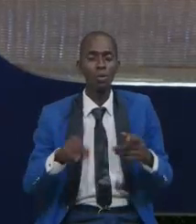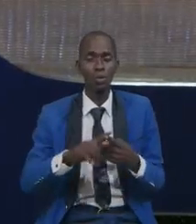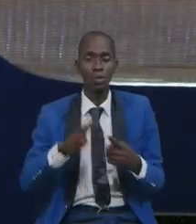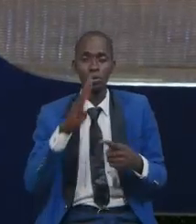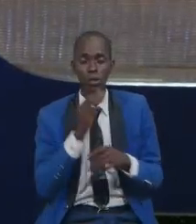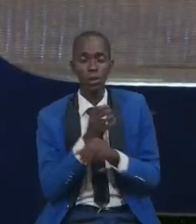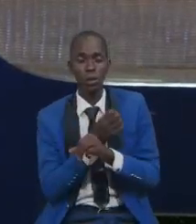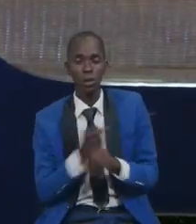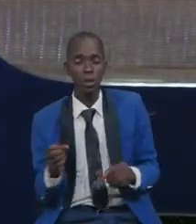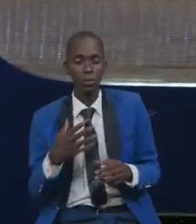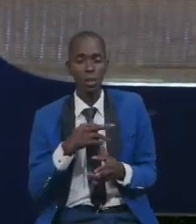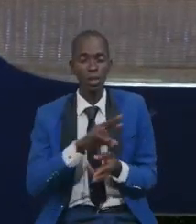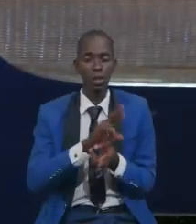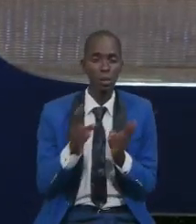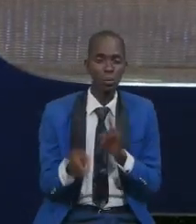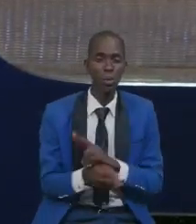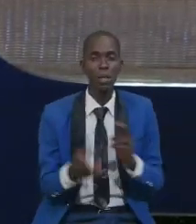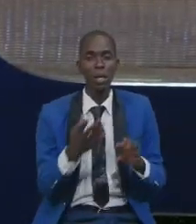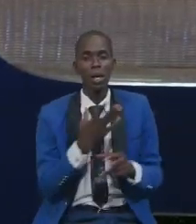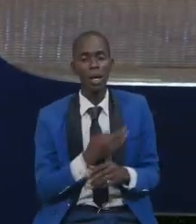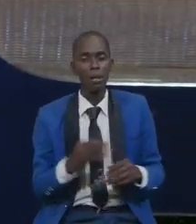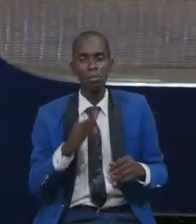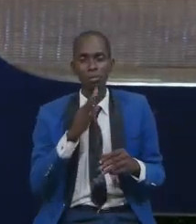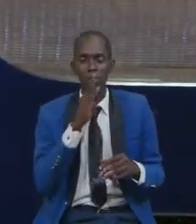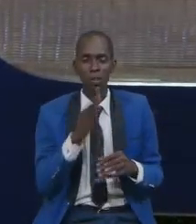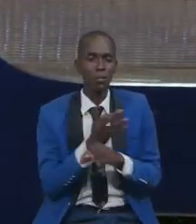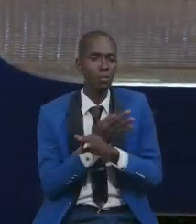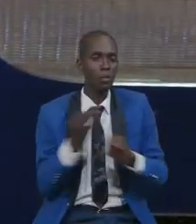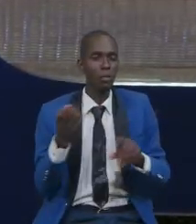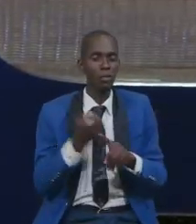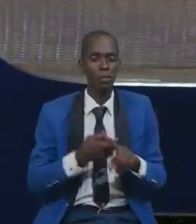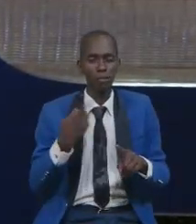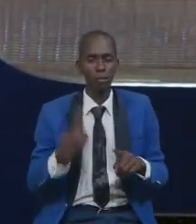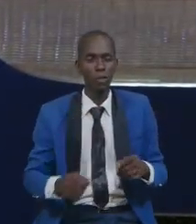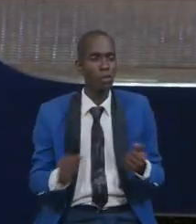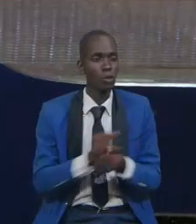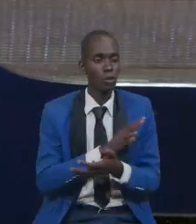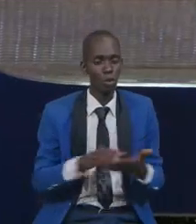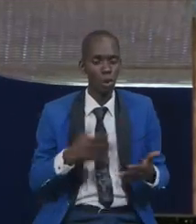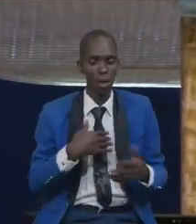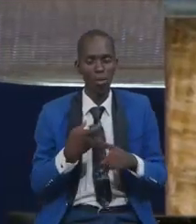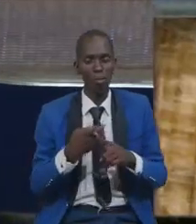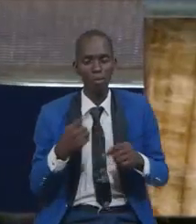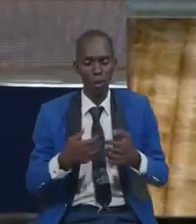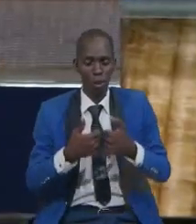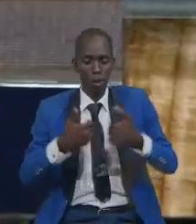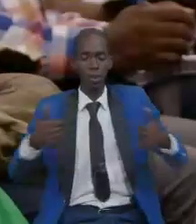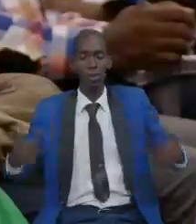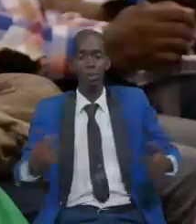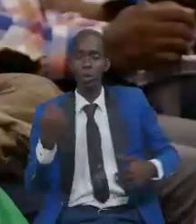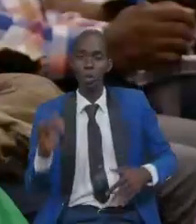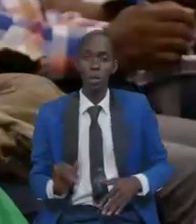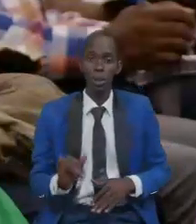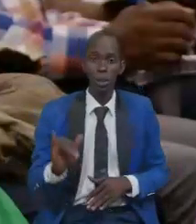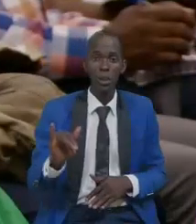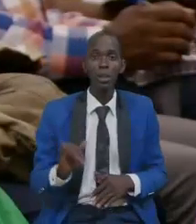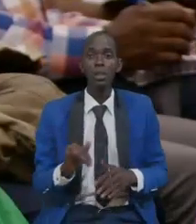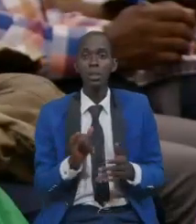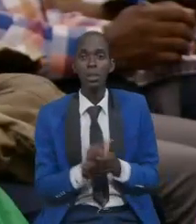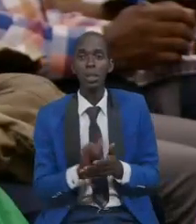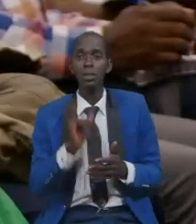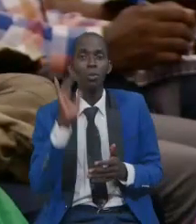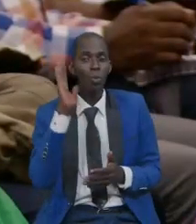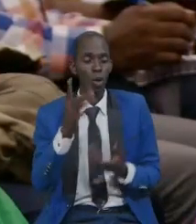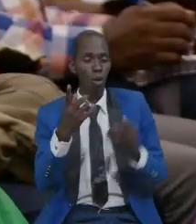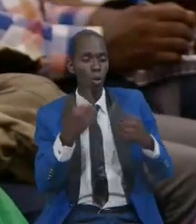the devastation, destruction, and the separation from all eternity awaiting sinners.